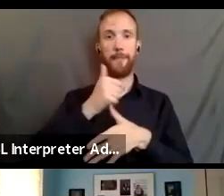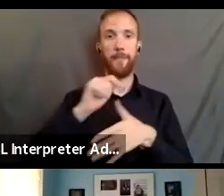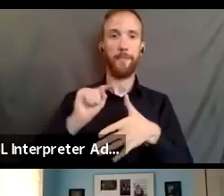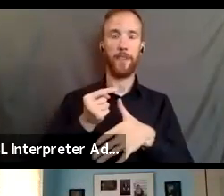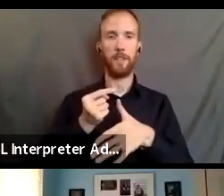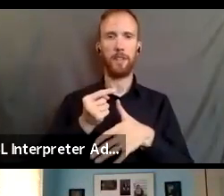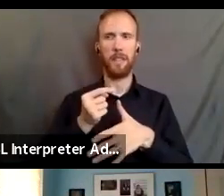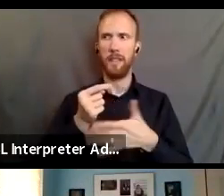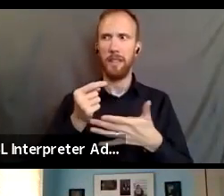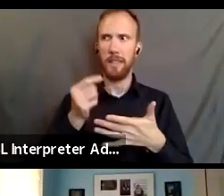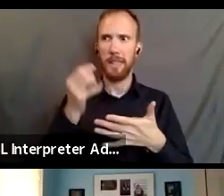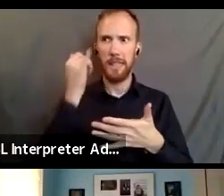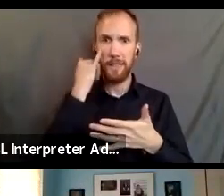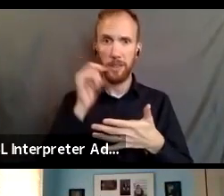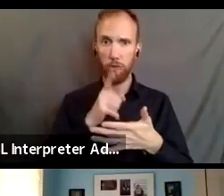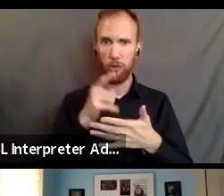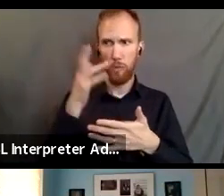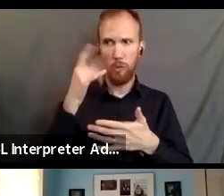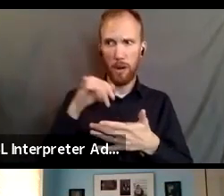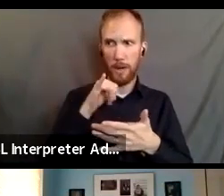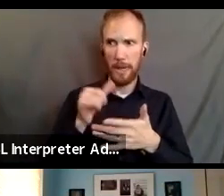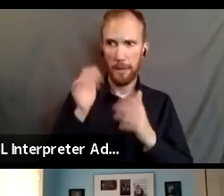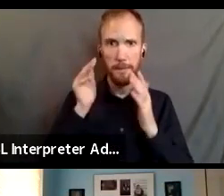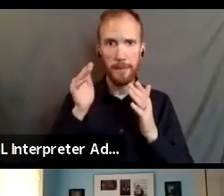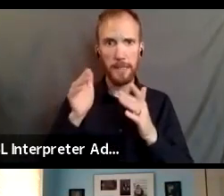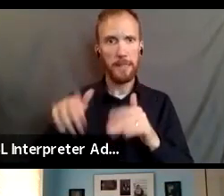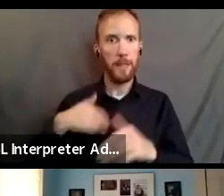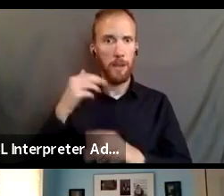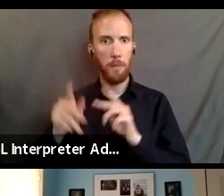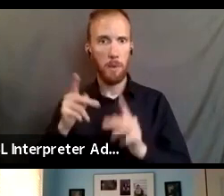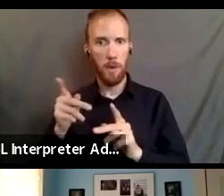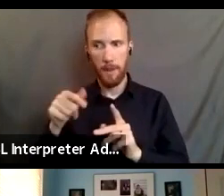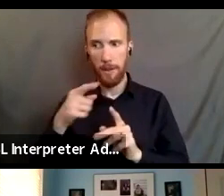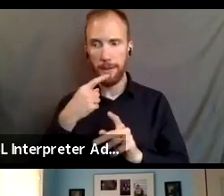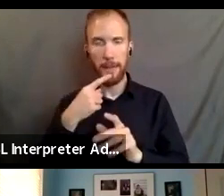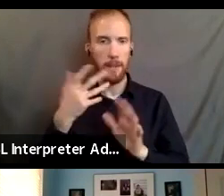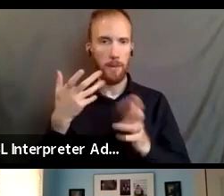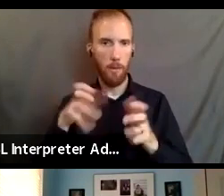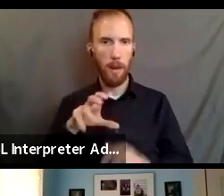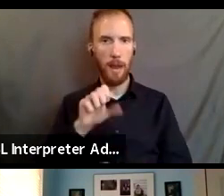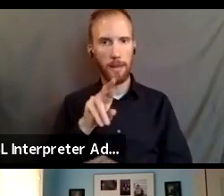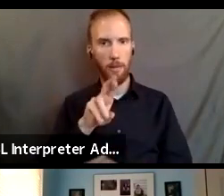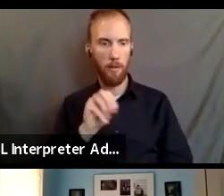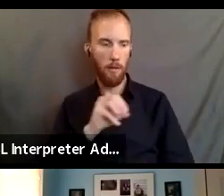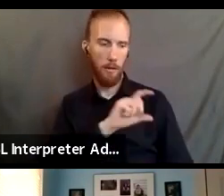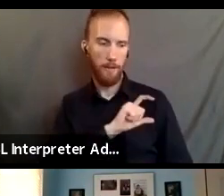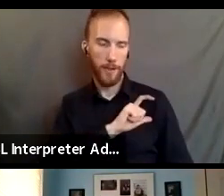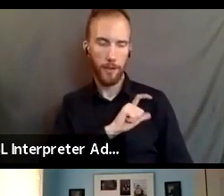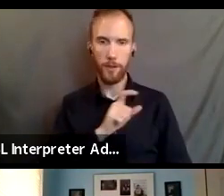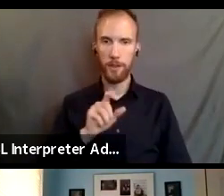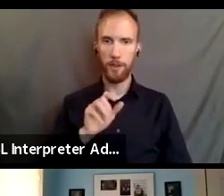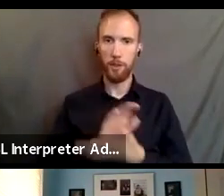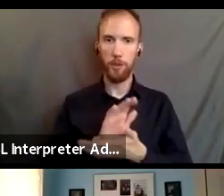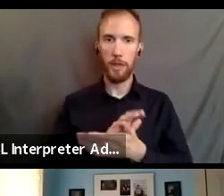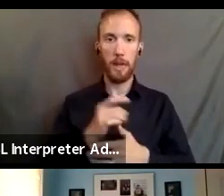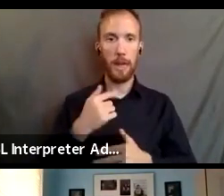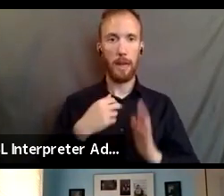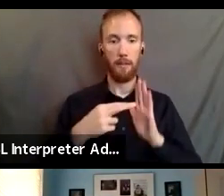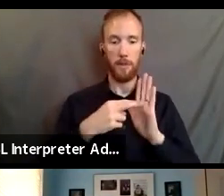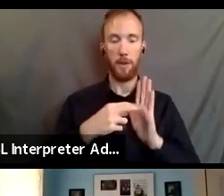sros in our schools i have the pleasure of representing one public high school in my board which was